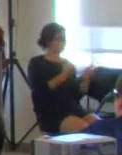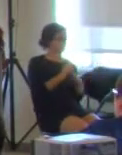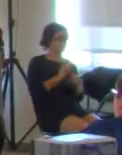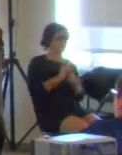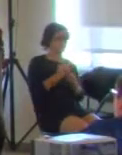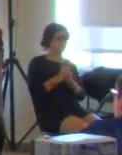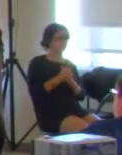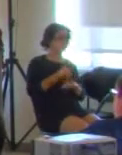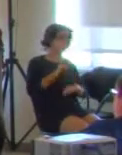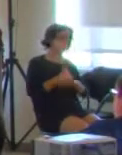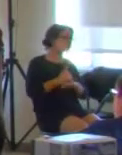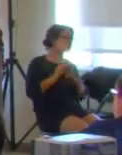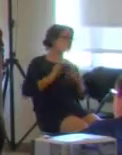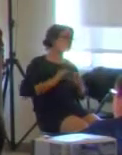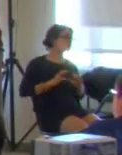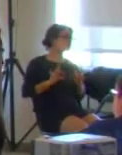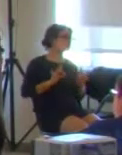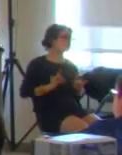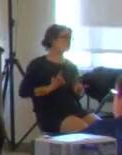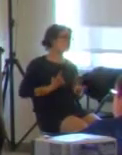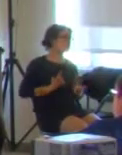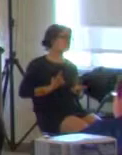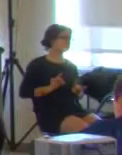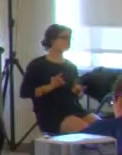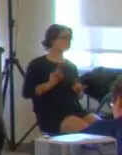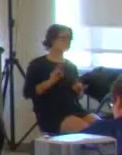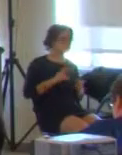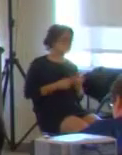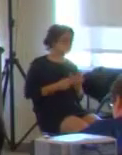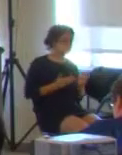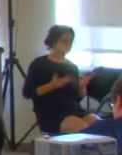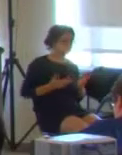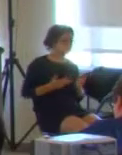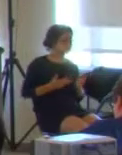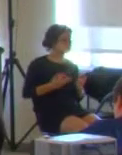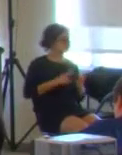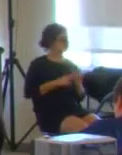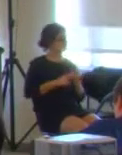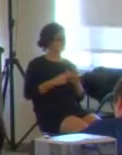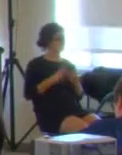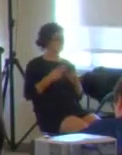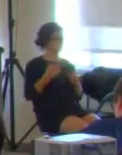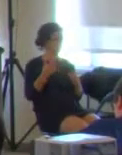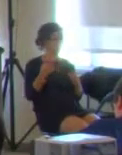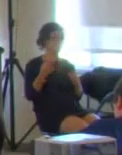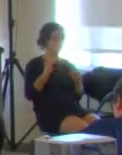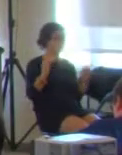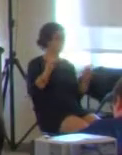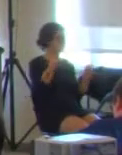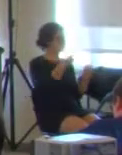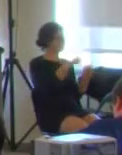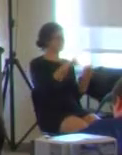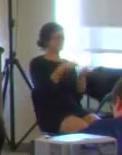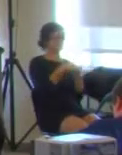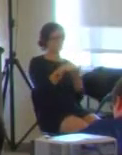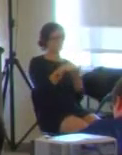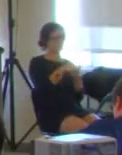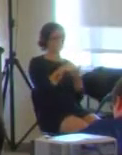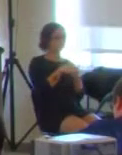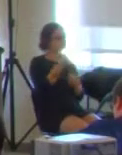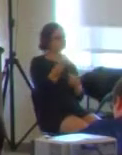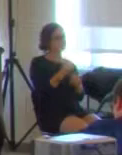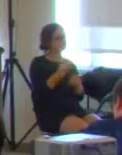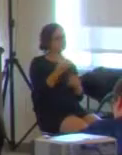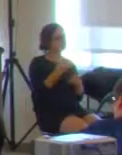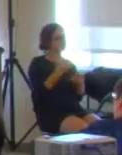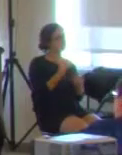based on consumer choice. That also means that no one is excluded, and that anybody who